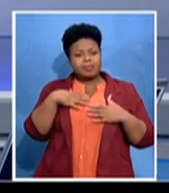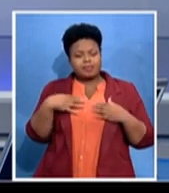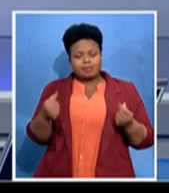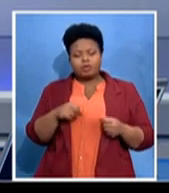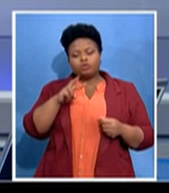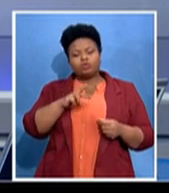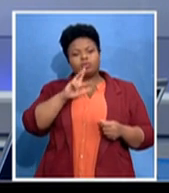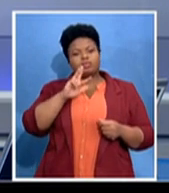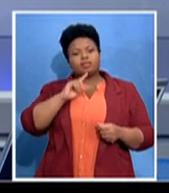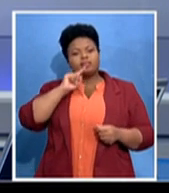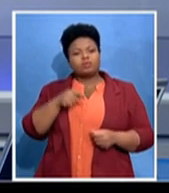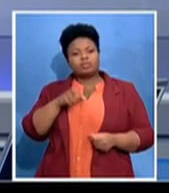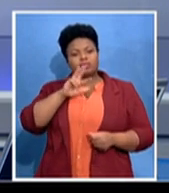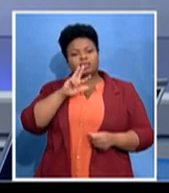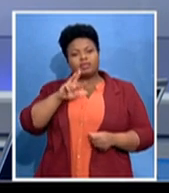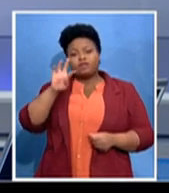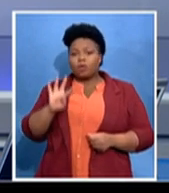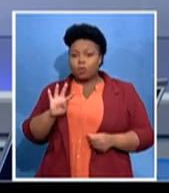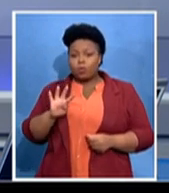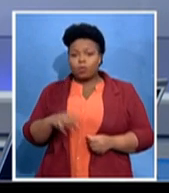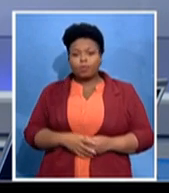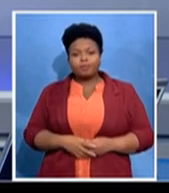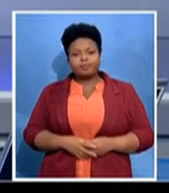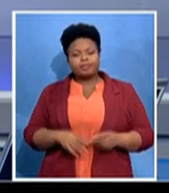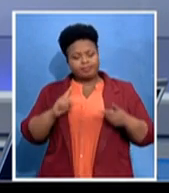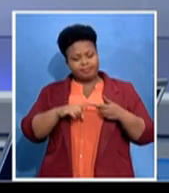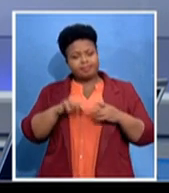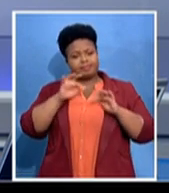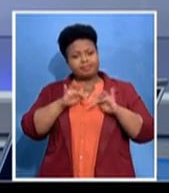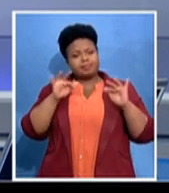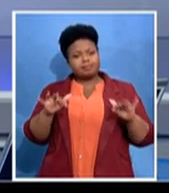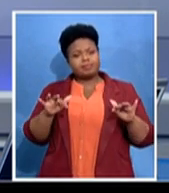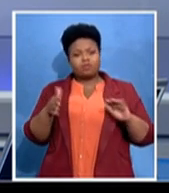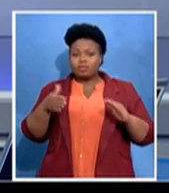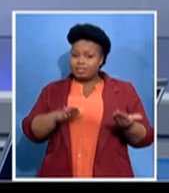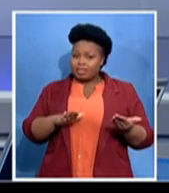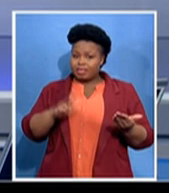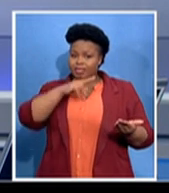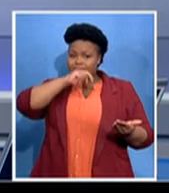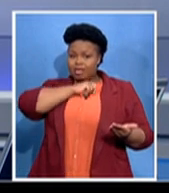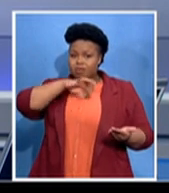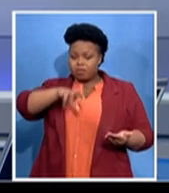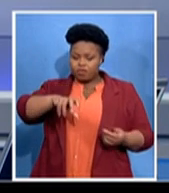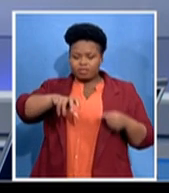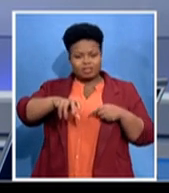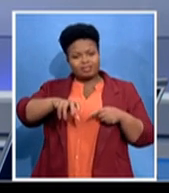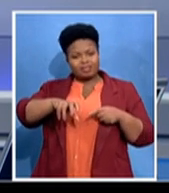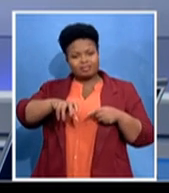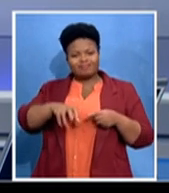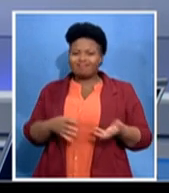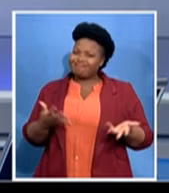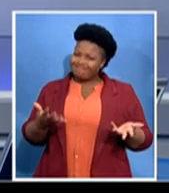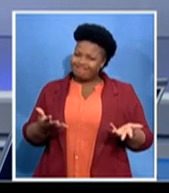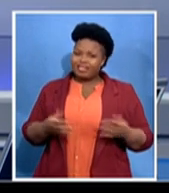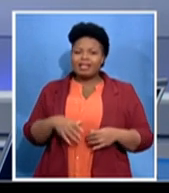299,994. With regards to total deaths, COVID-19 related fatalities, it is